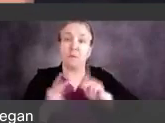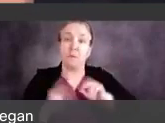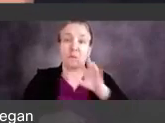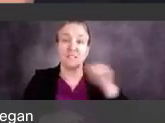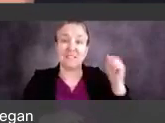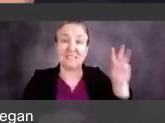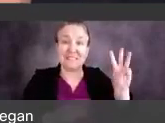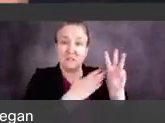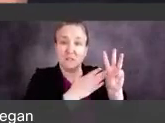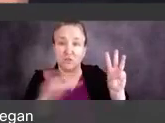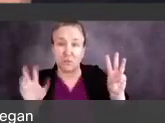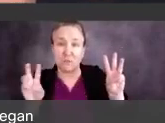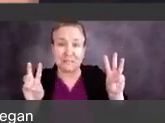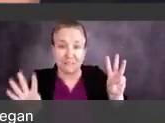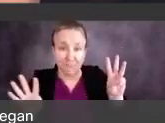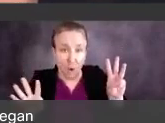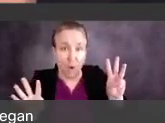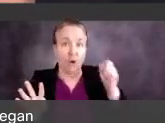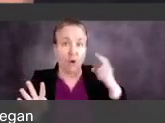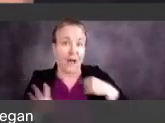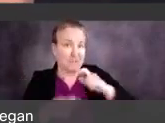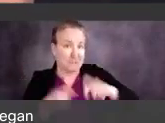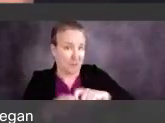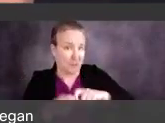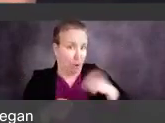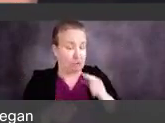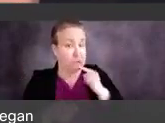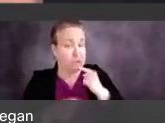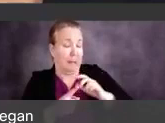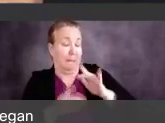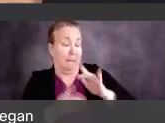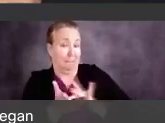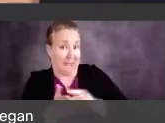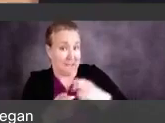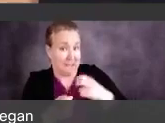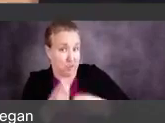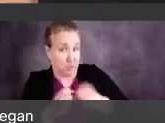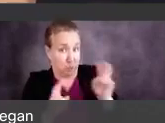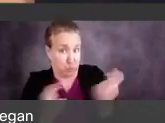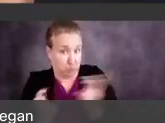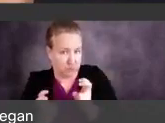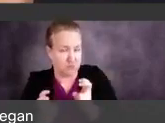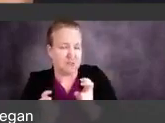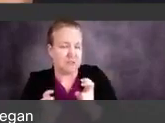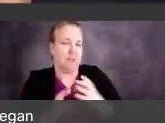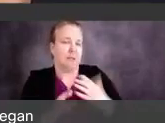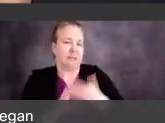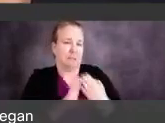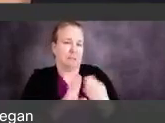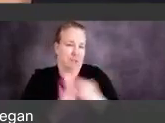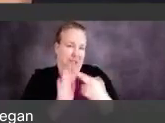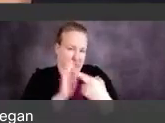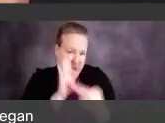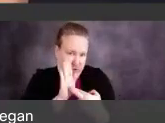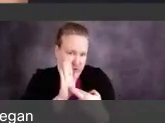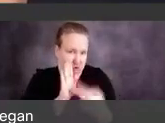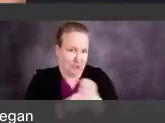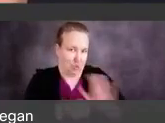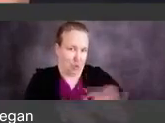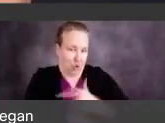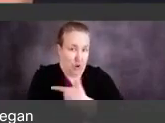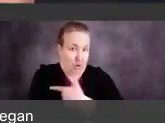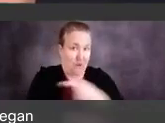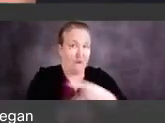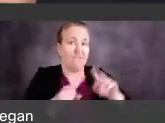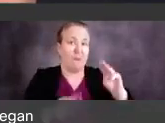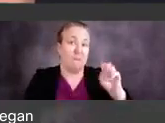to 64 with specific underlying medical conditions are encouraged to pre-register to receive the vaccine from the Montgomery